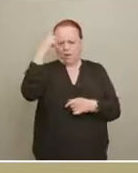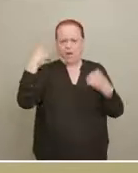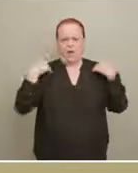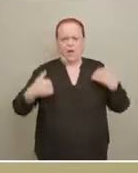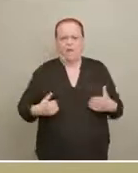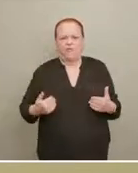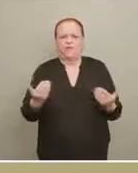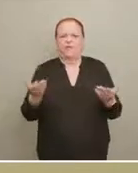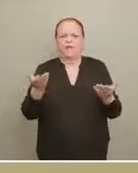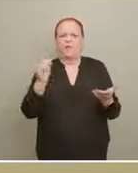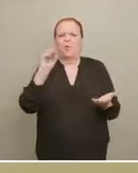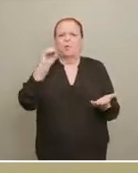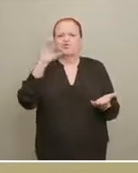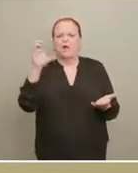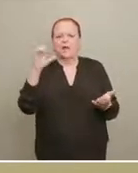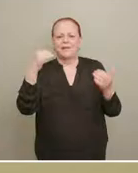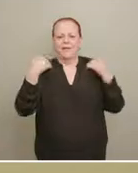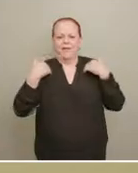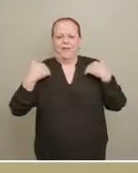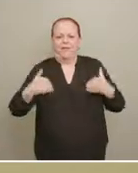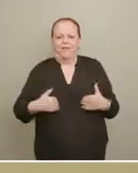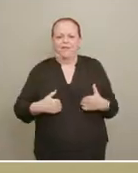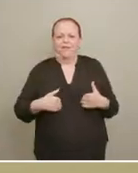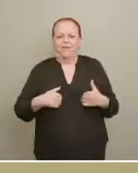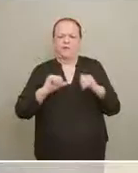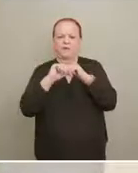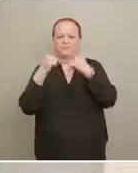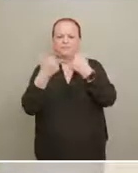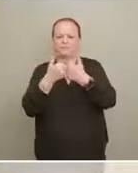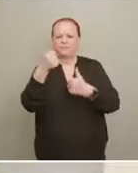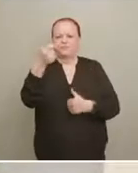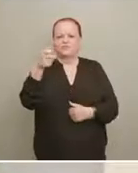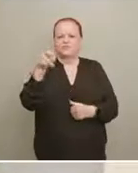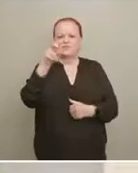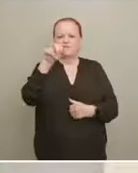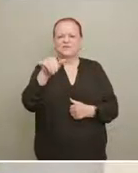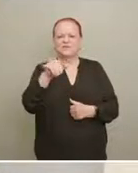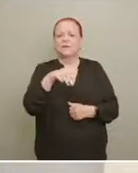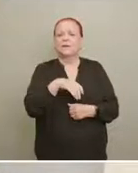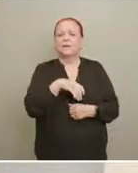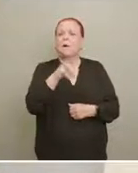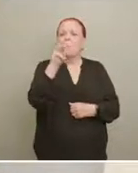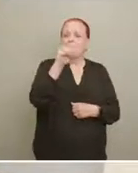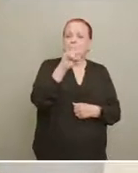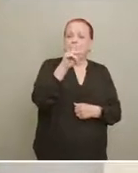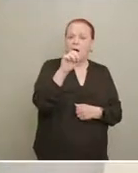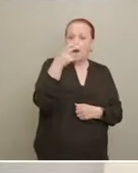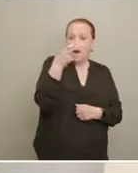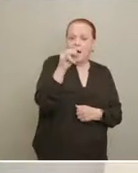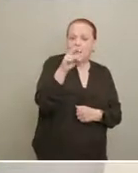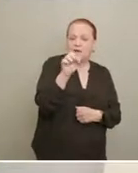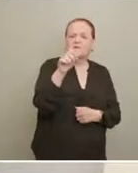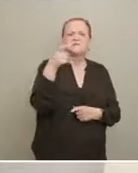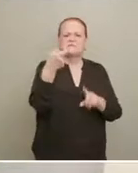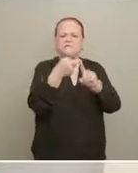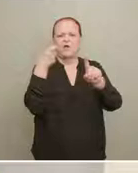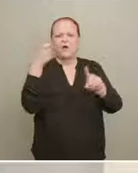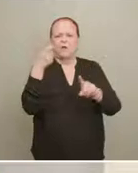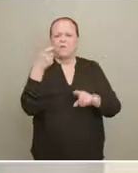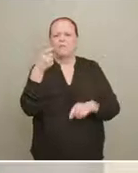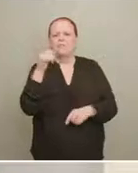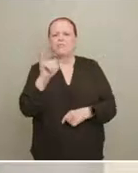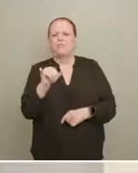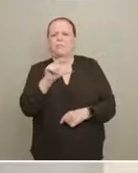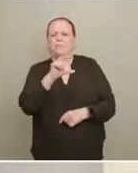the Orange County Health Agency, and Lieutenant Michael Hines, who's a Fullerton Police Department homeless liaison